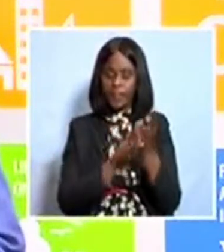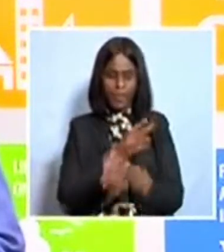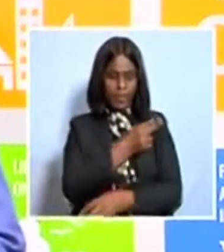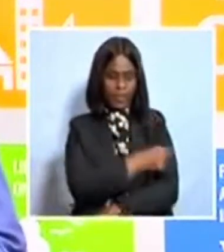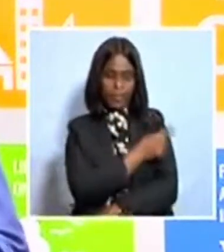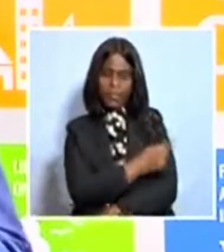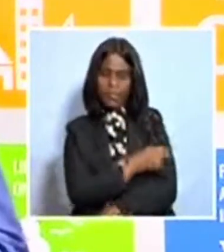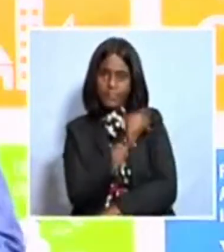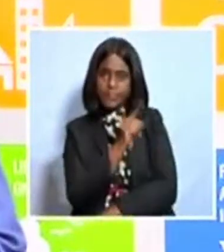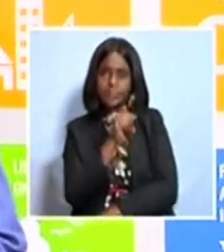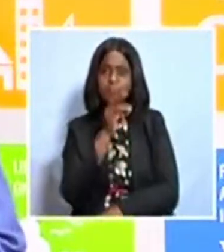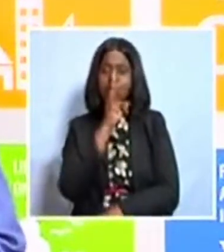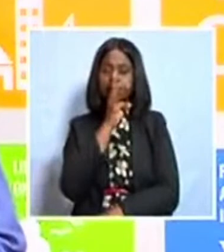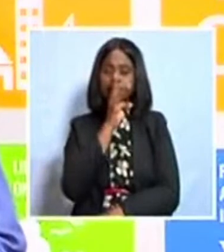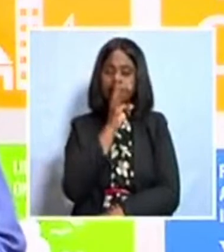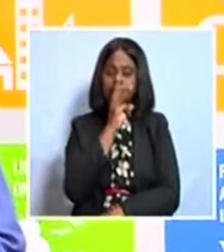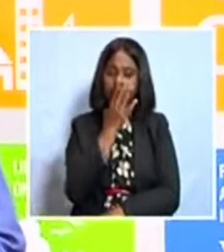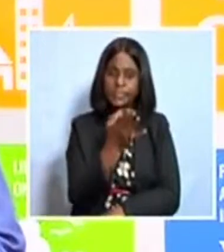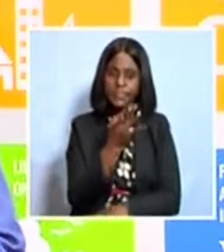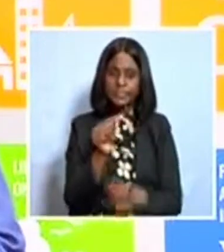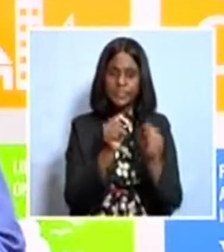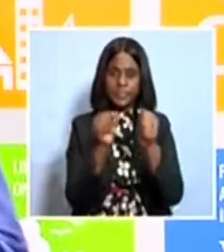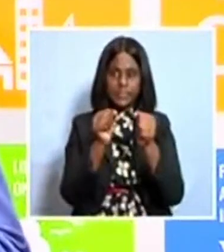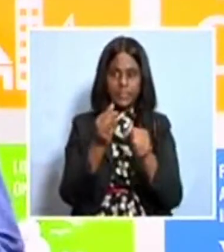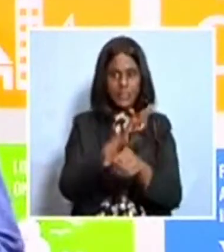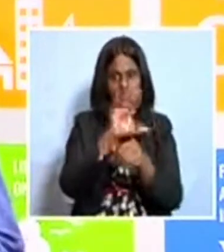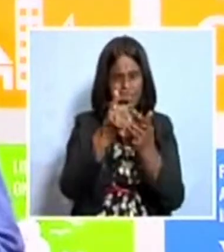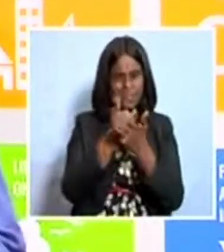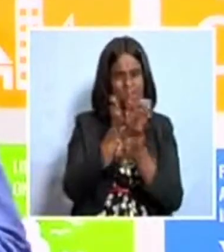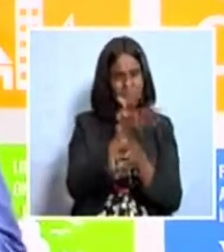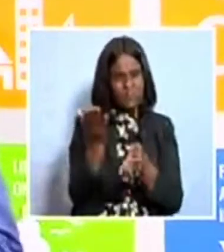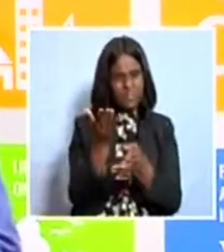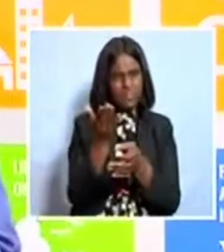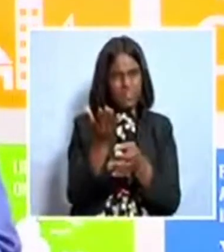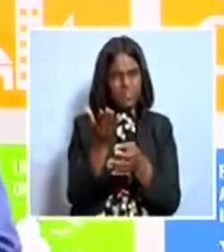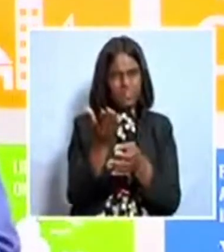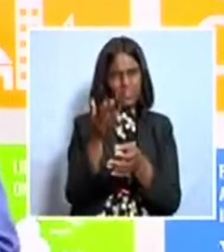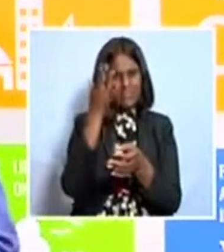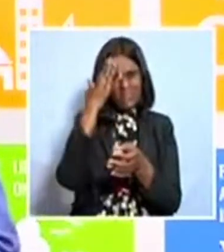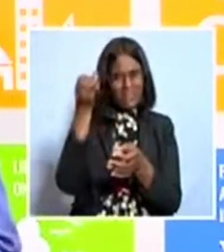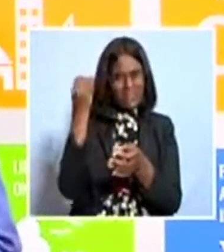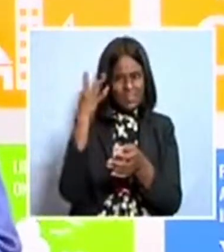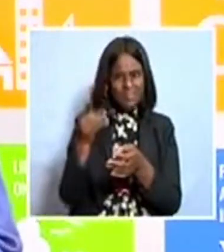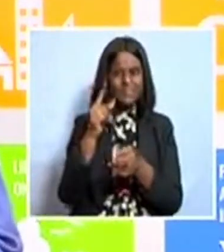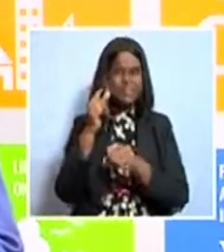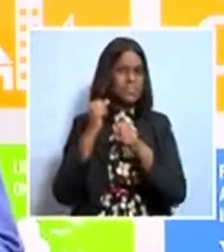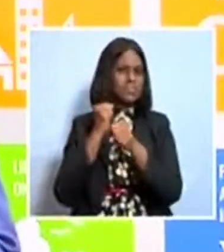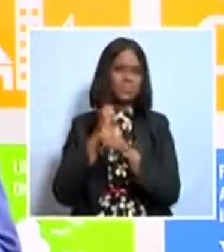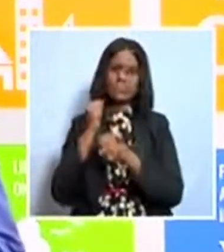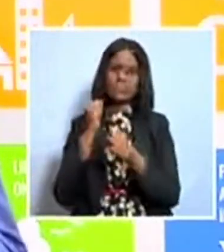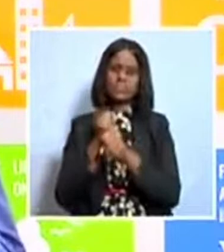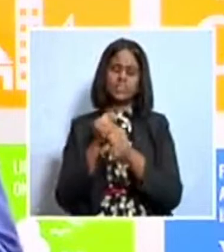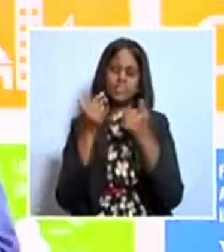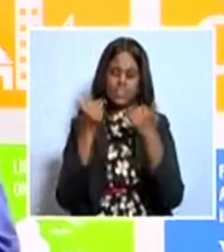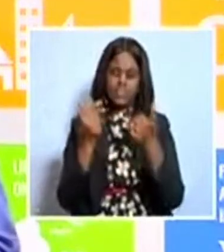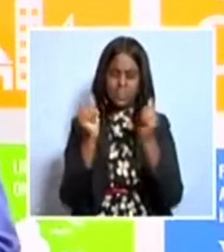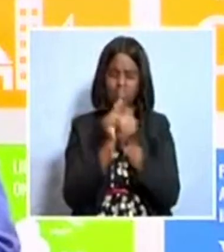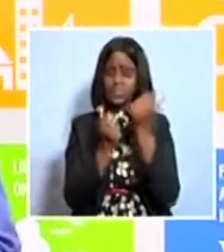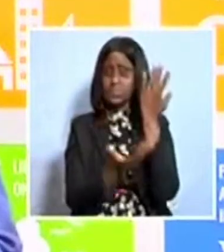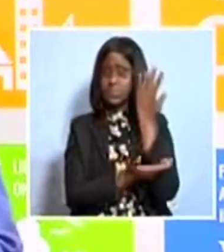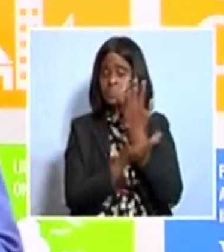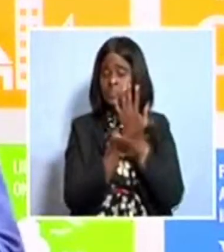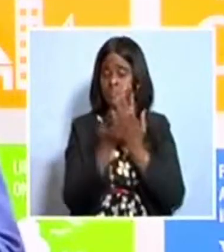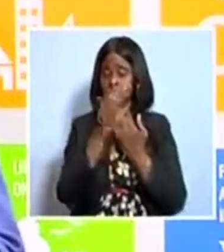hospitals, water supply systems, they've been neglected for so many years. Now, with enhanced CDF,